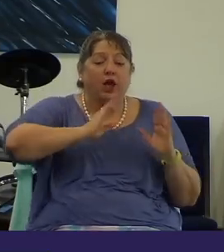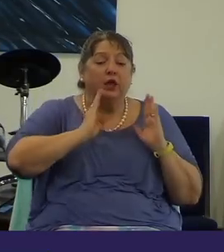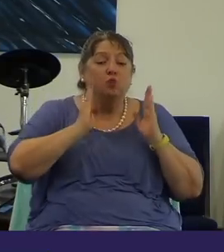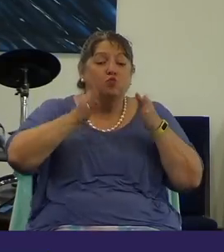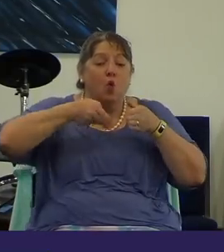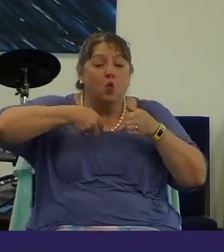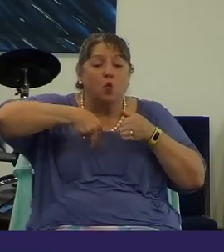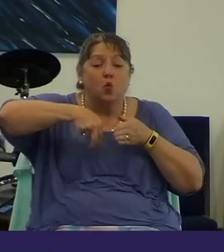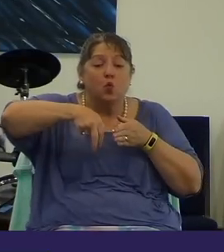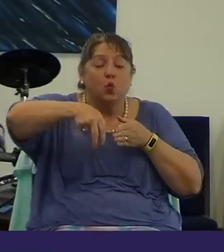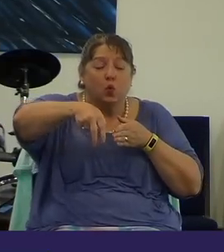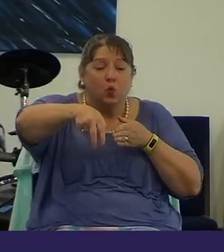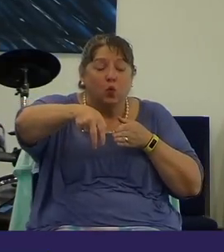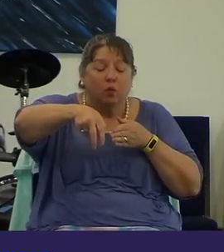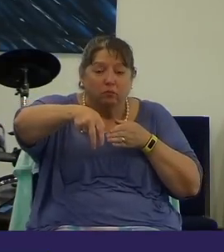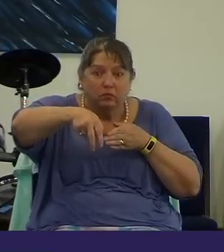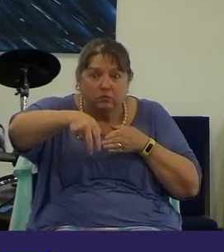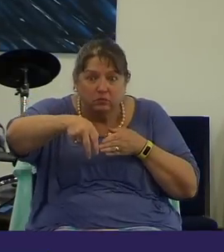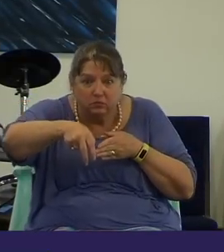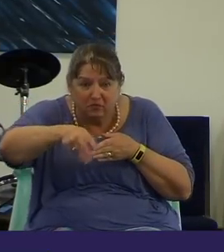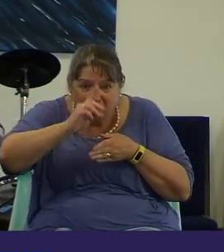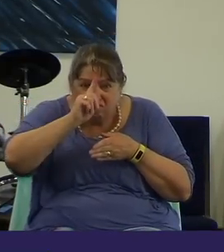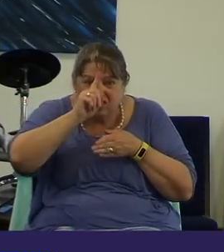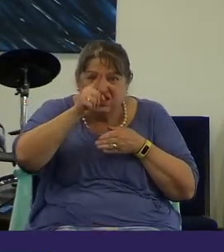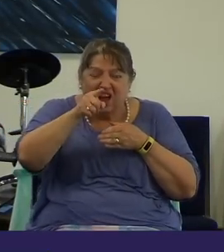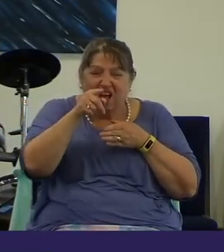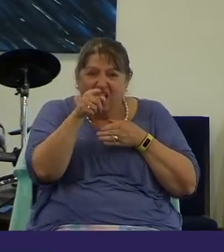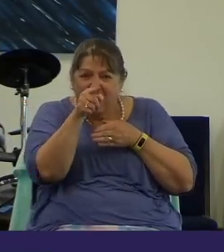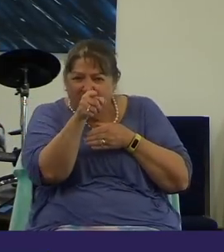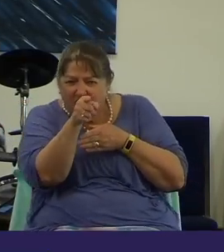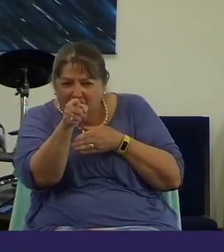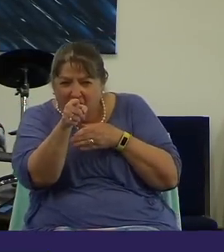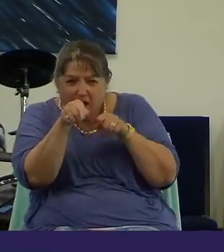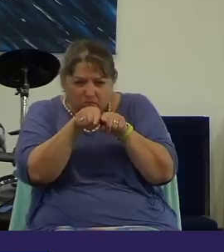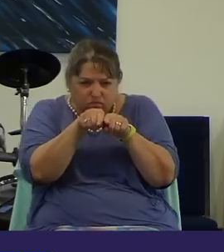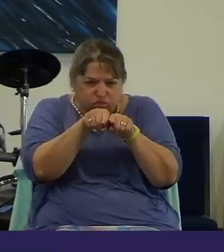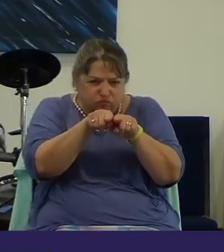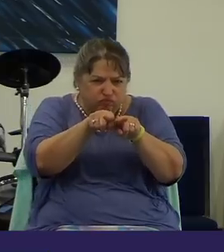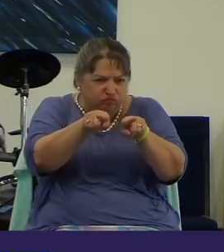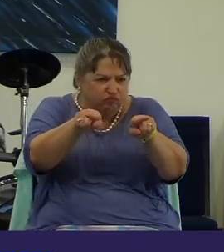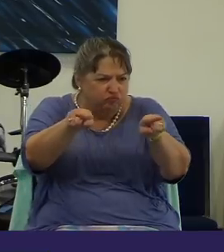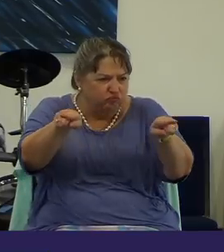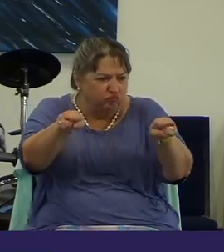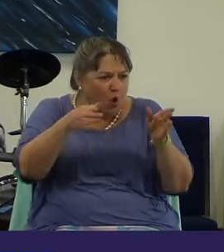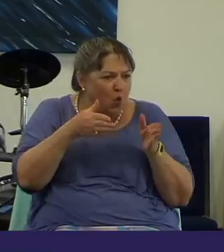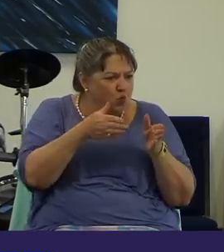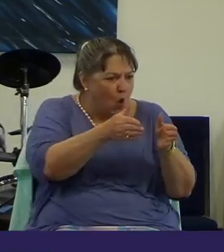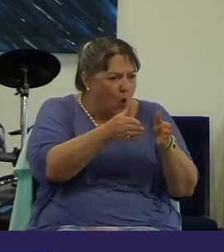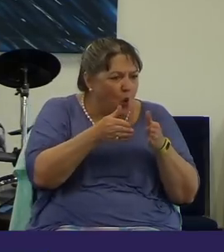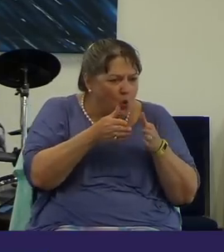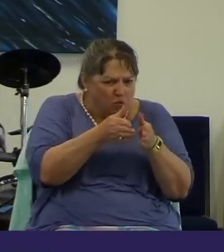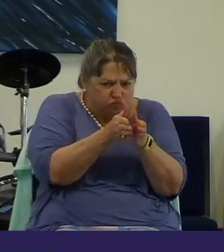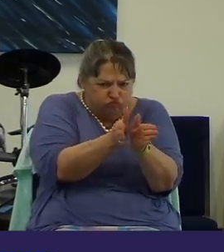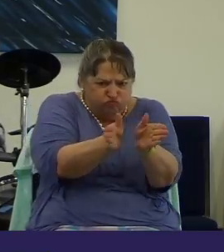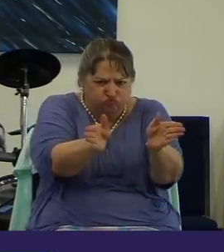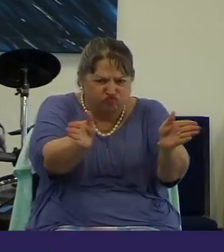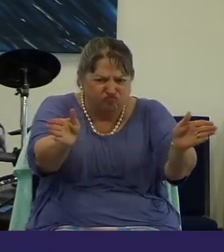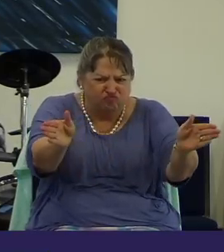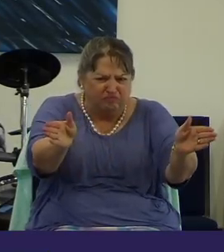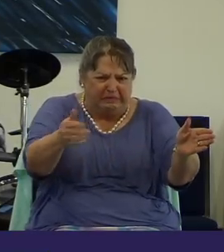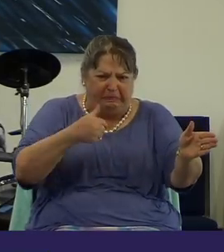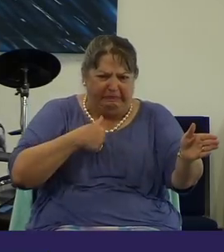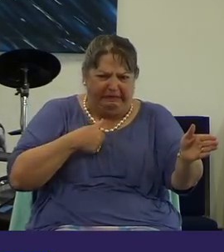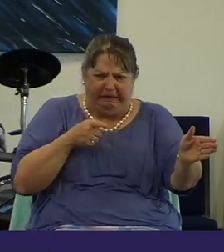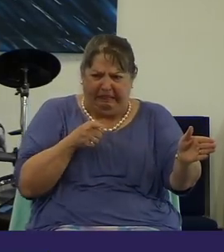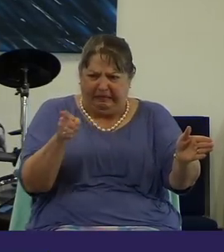all of a sudden you came upon, or you saw within the distance, that there was a fork in the road coming. that there was a split. And you didn't know which way to